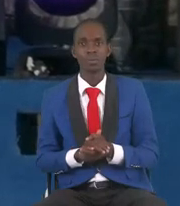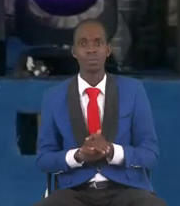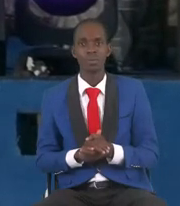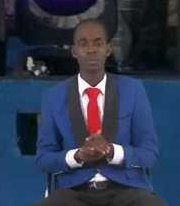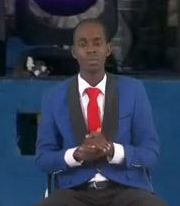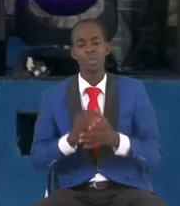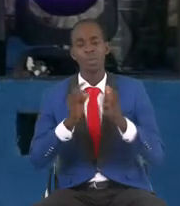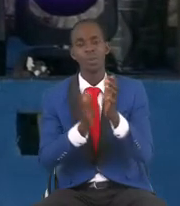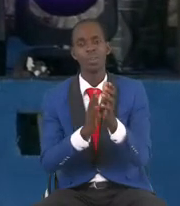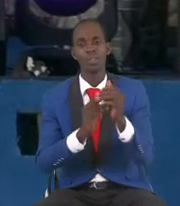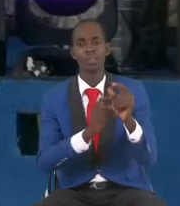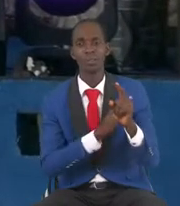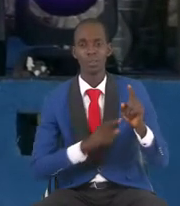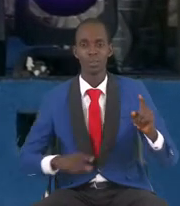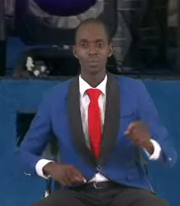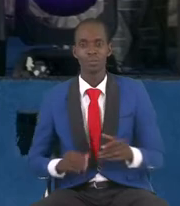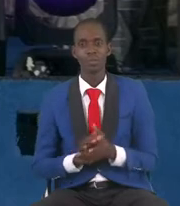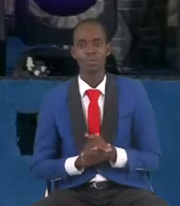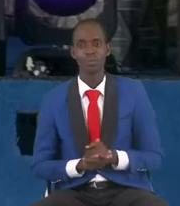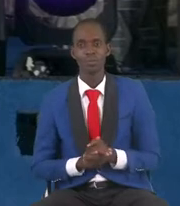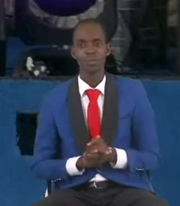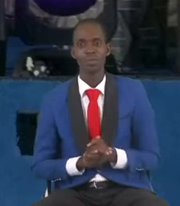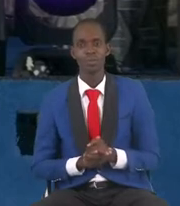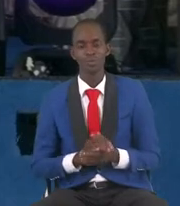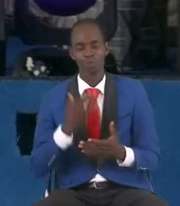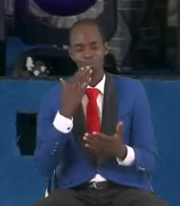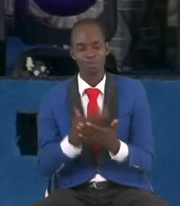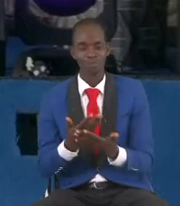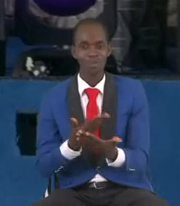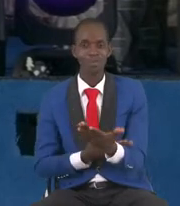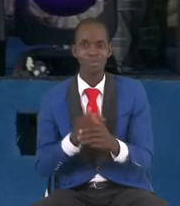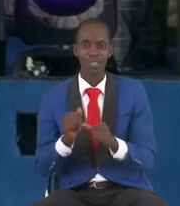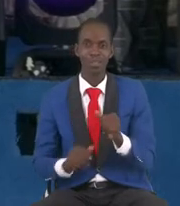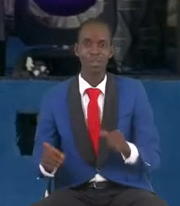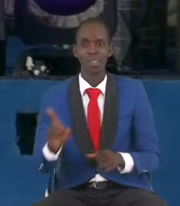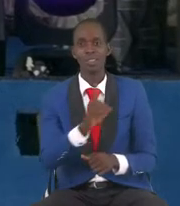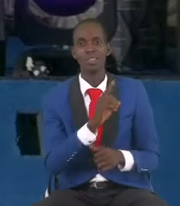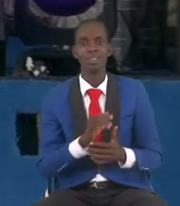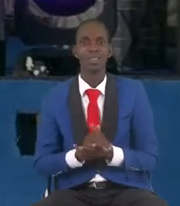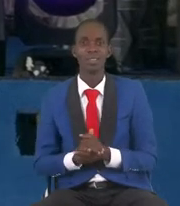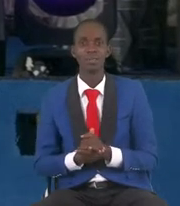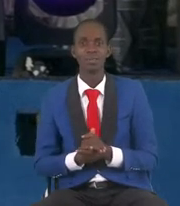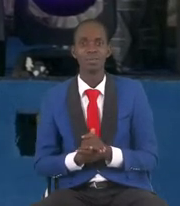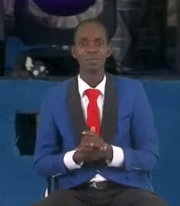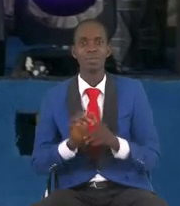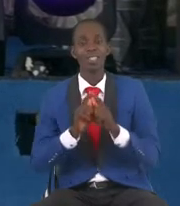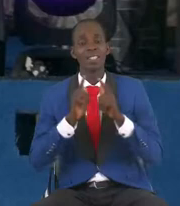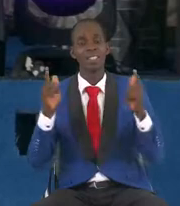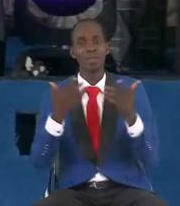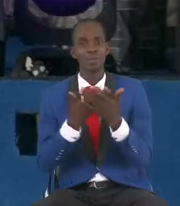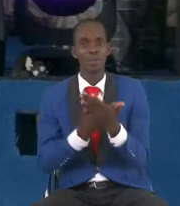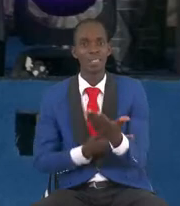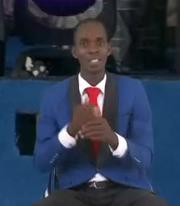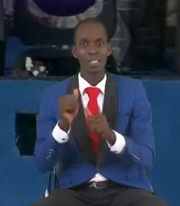Praise the Lord. Good morning, everyone. Great morning,